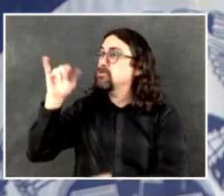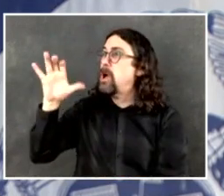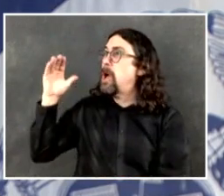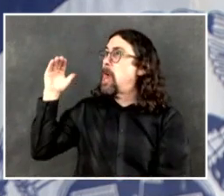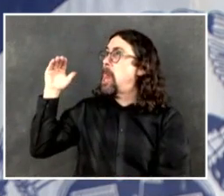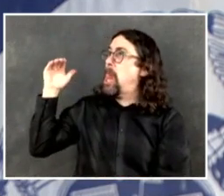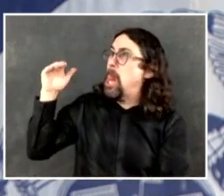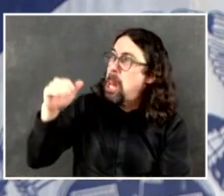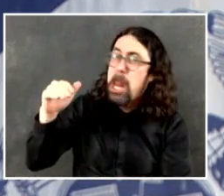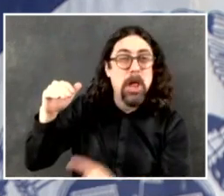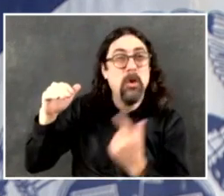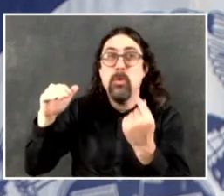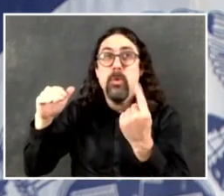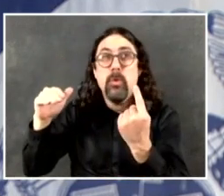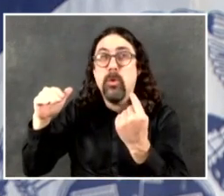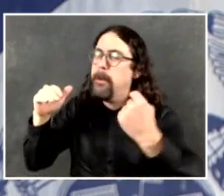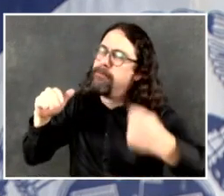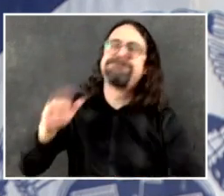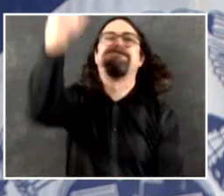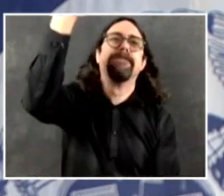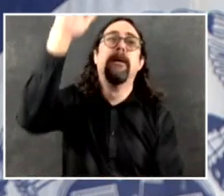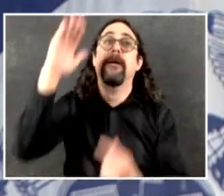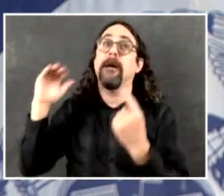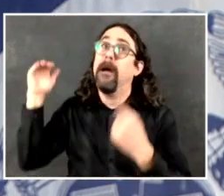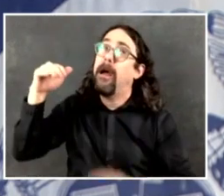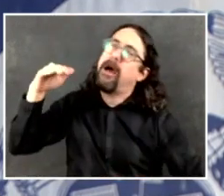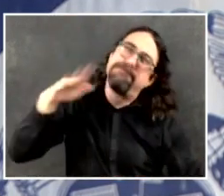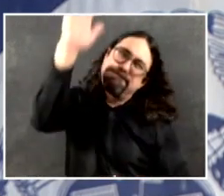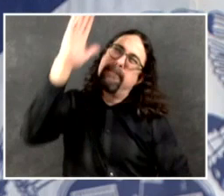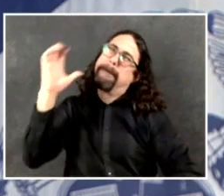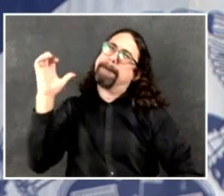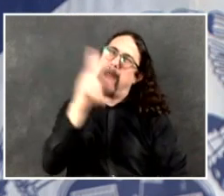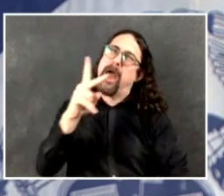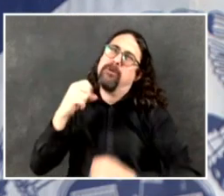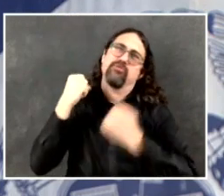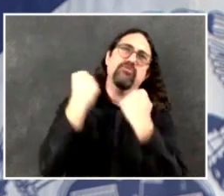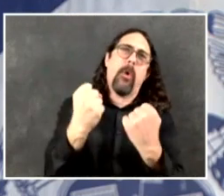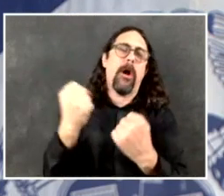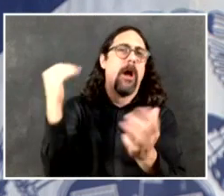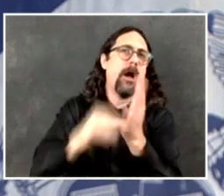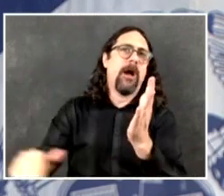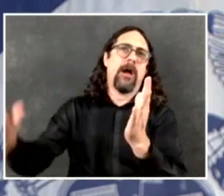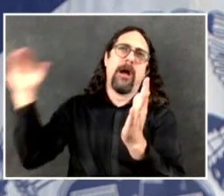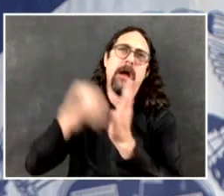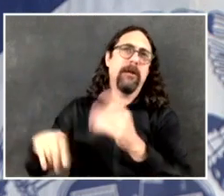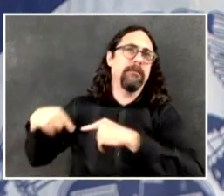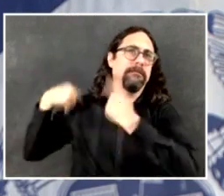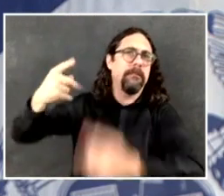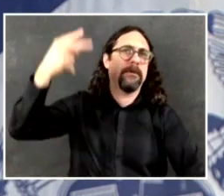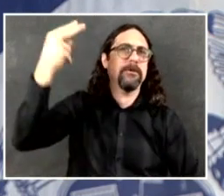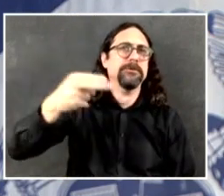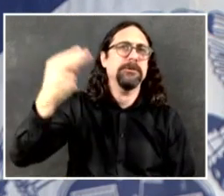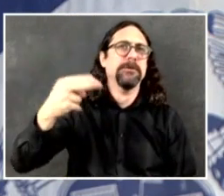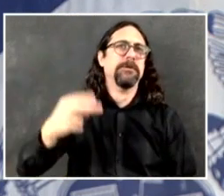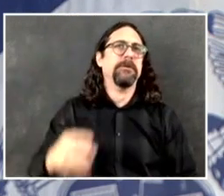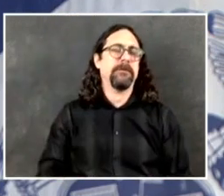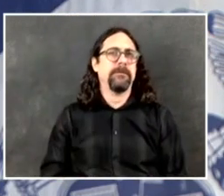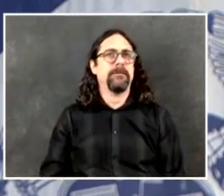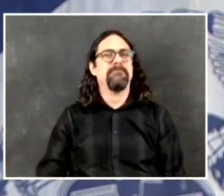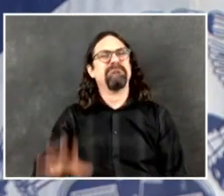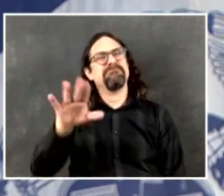them. We're going through a lot. We're going through a lot of pain. But we will unquestionably come